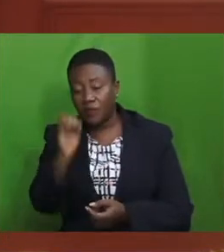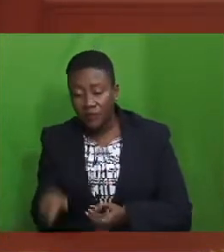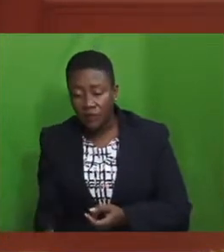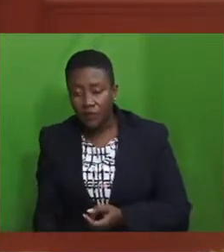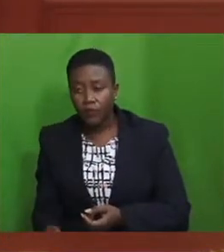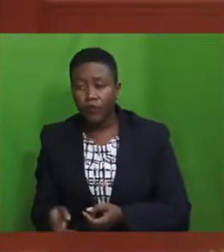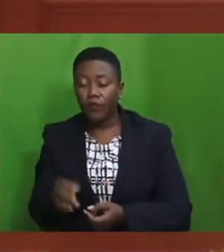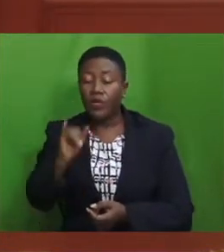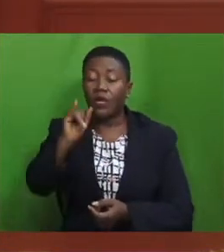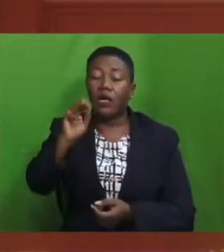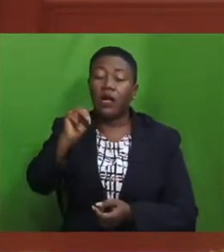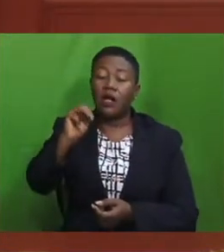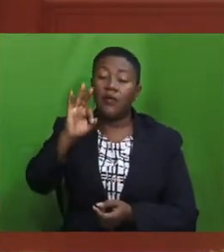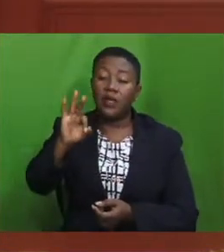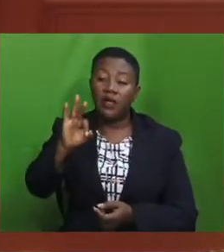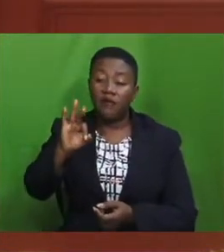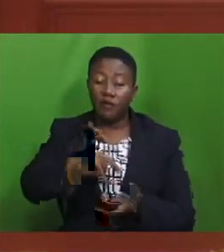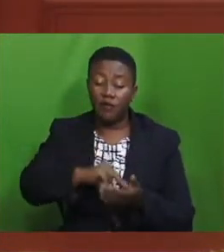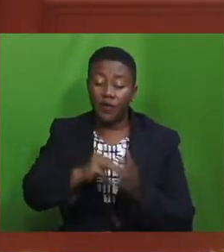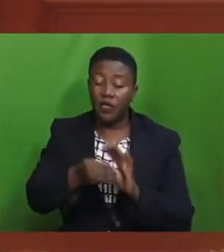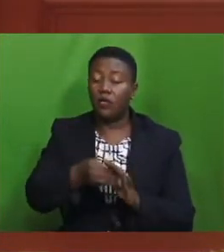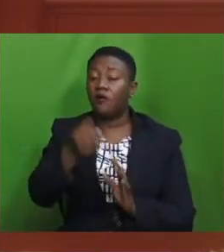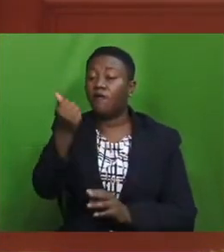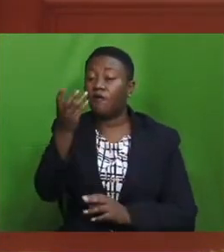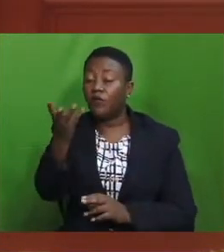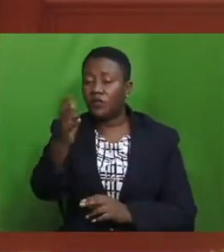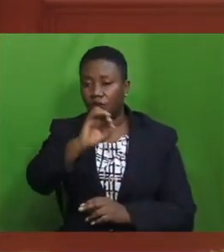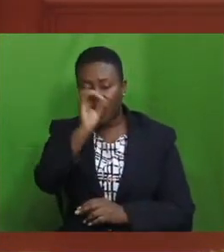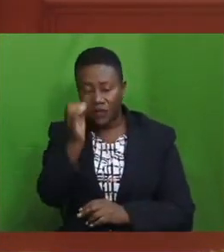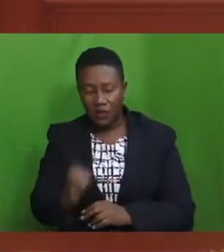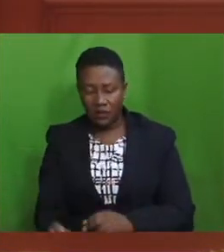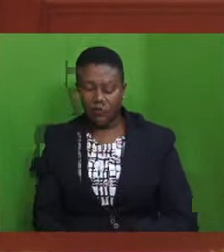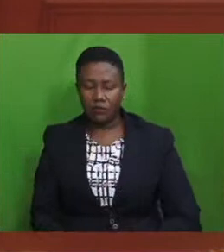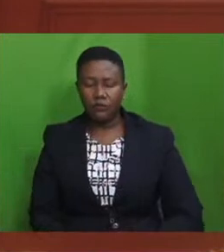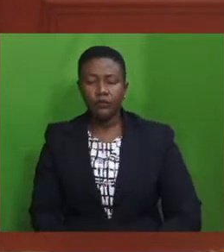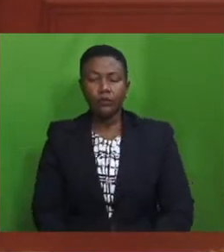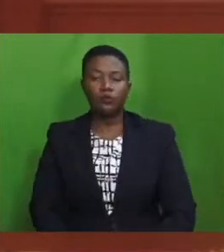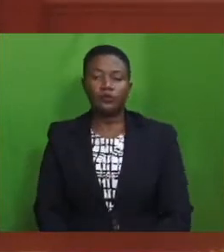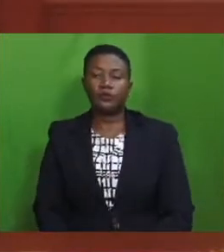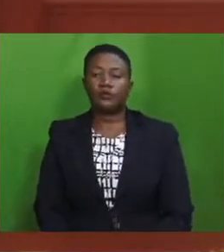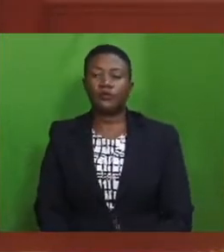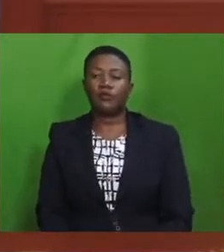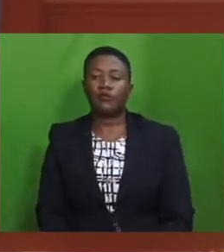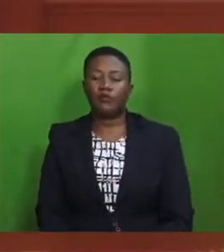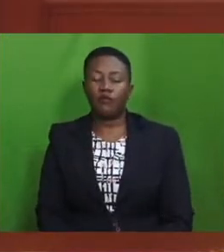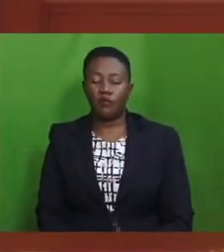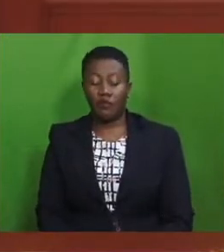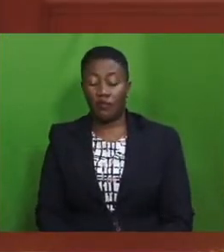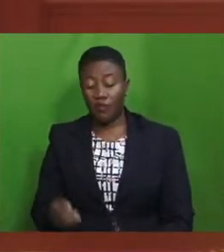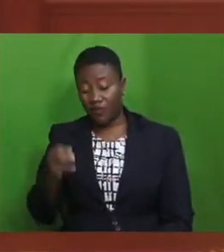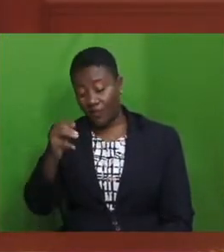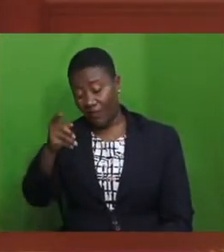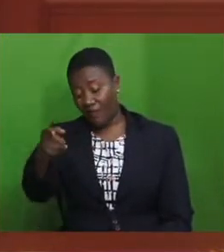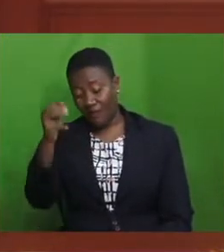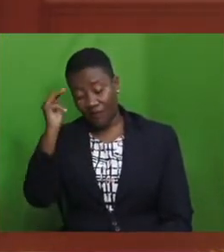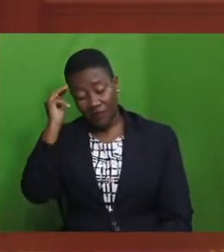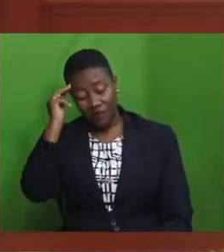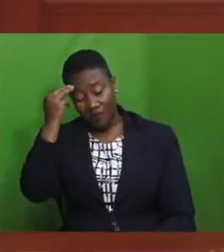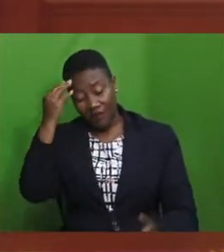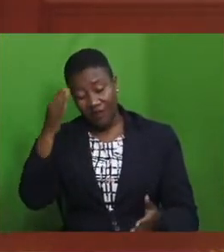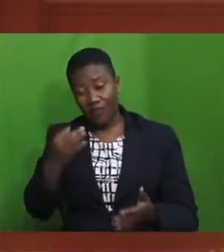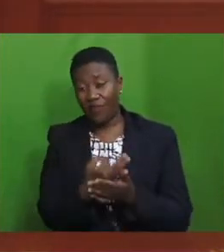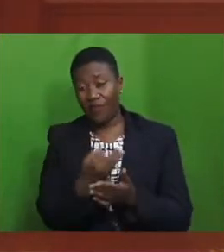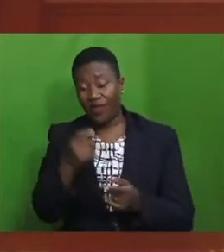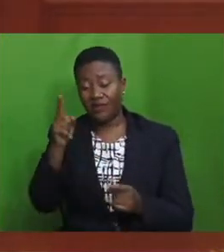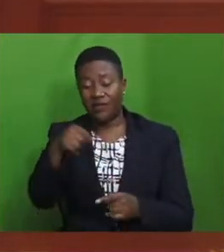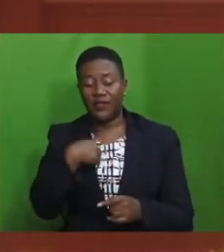at 14%. And Mr. Speaker, he came saying that he has not come to Parliament to ask for more